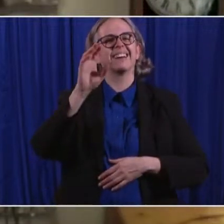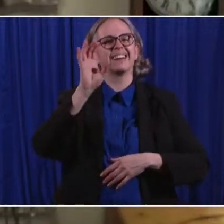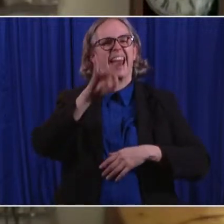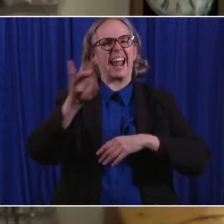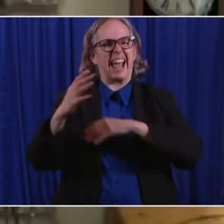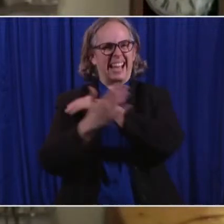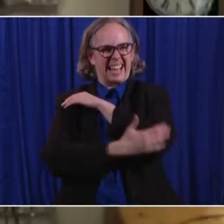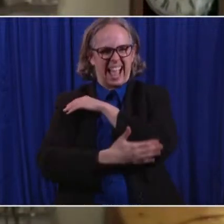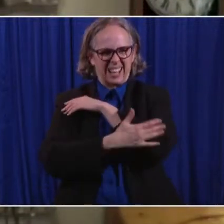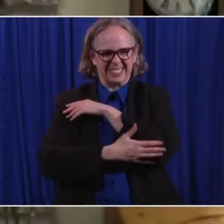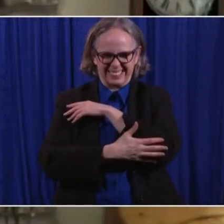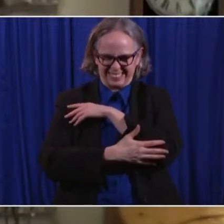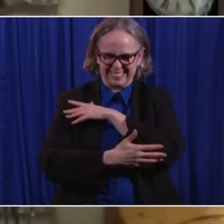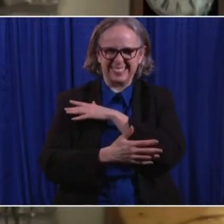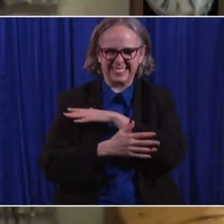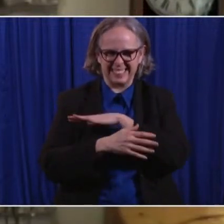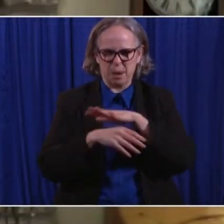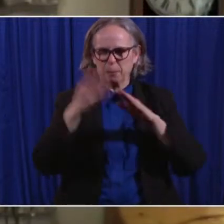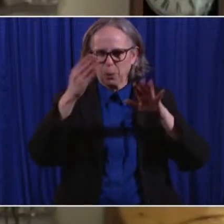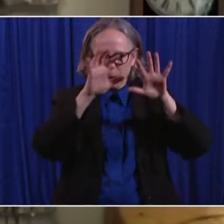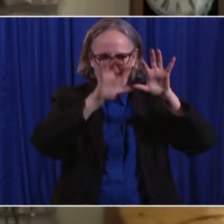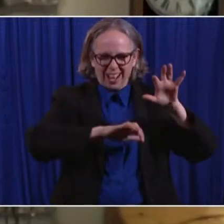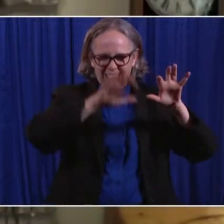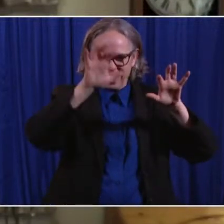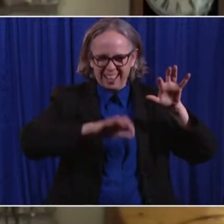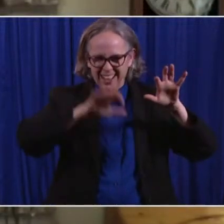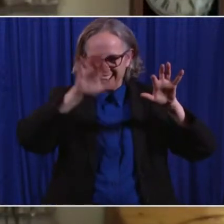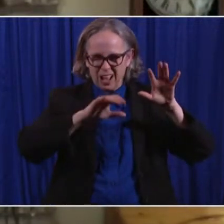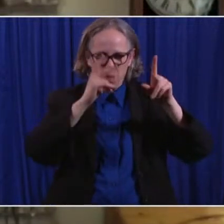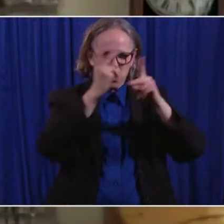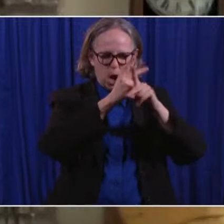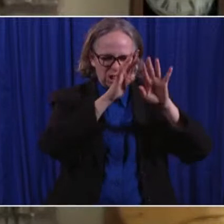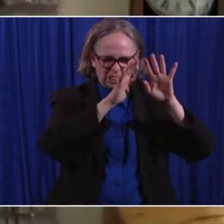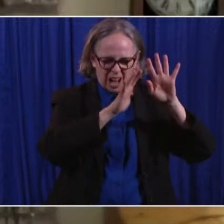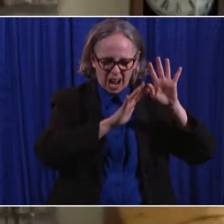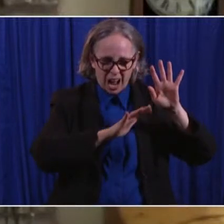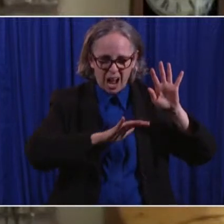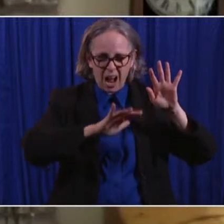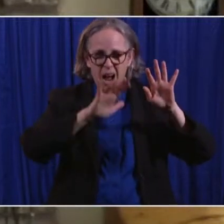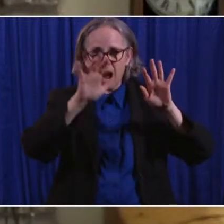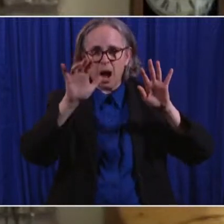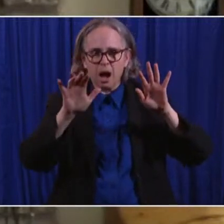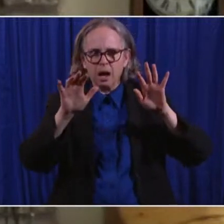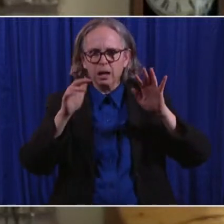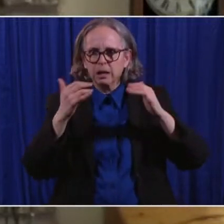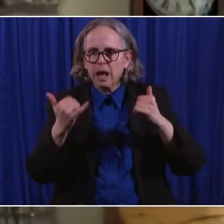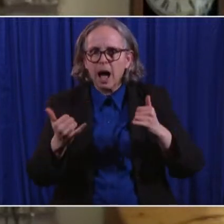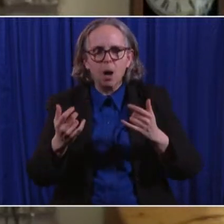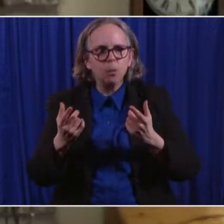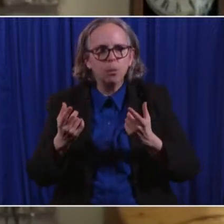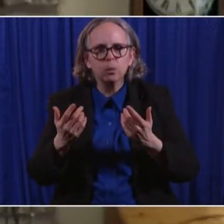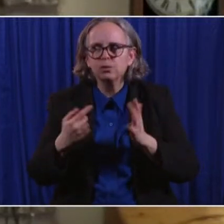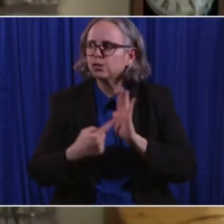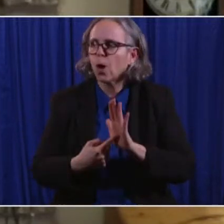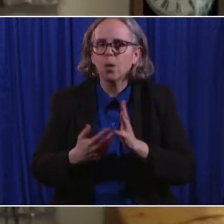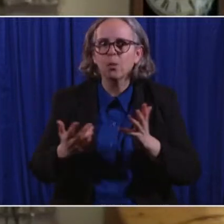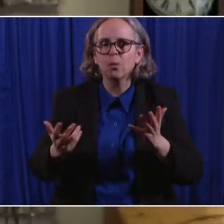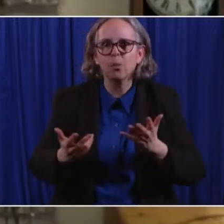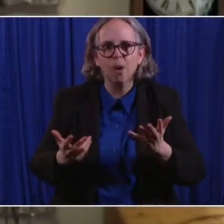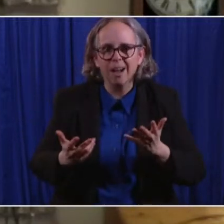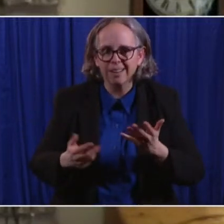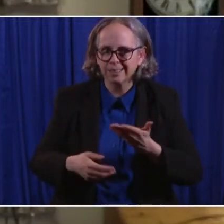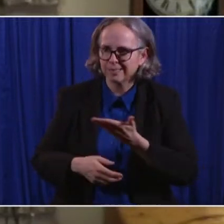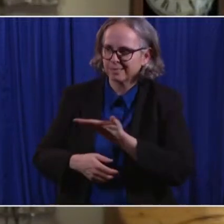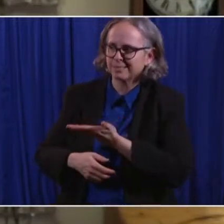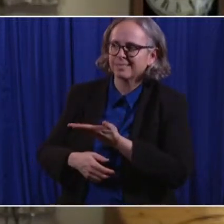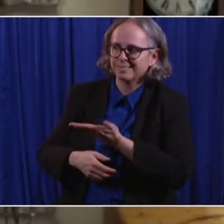88 counties ranked by high occurrence. So this is the chart that we've been showing you for some time.